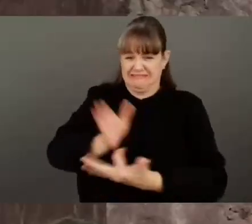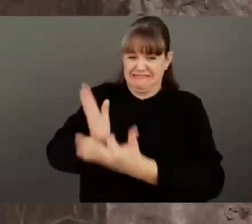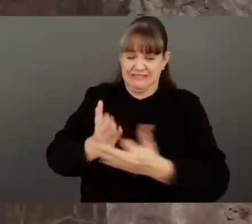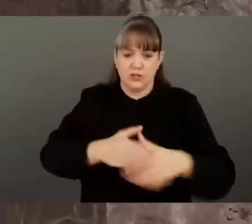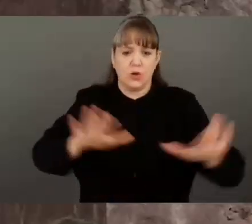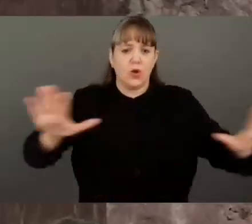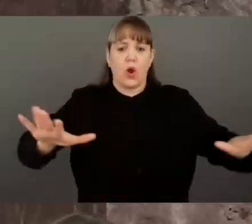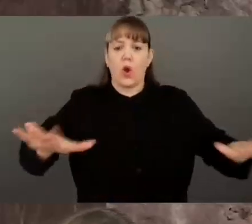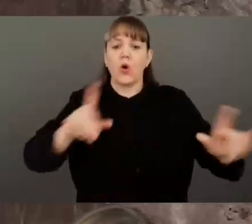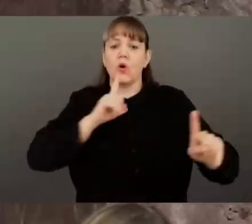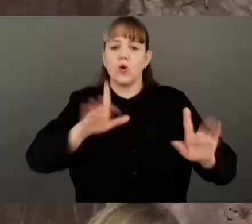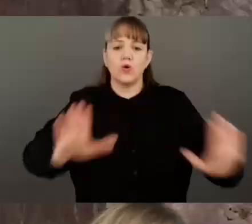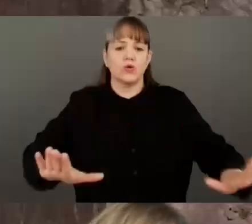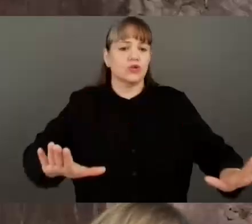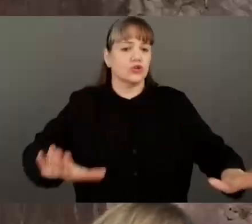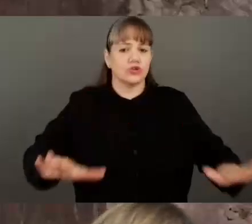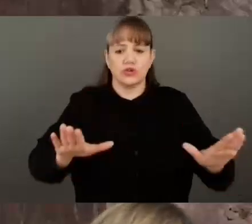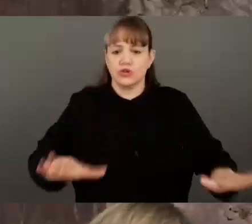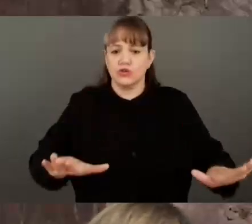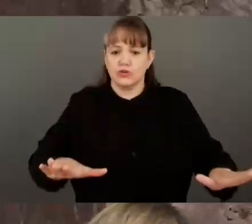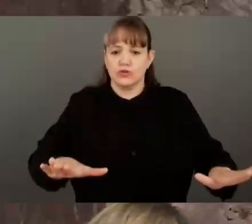order. changing their name.